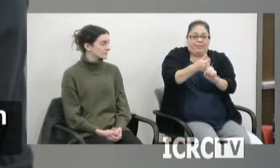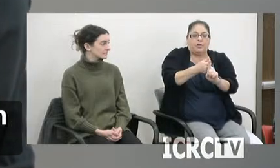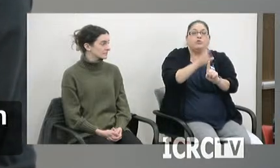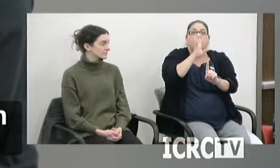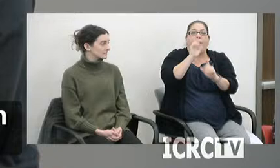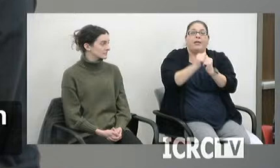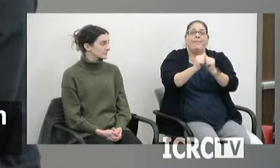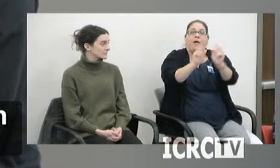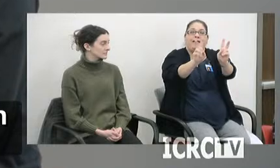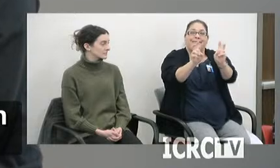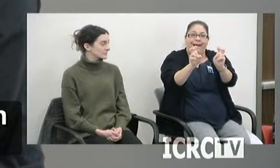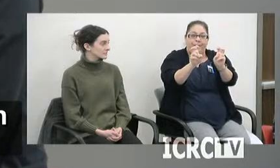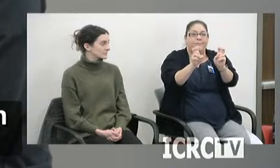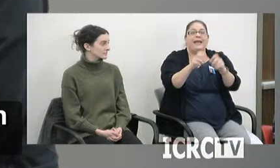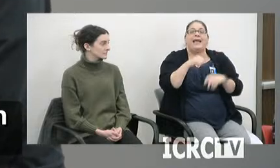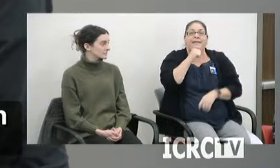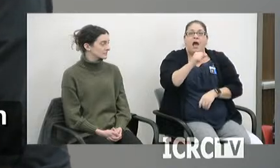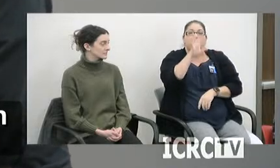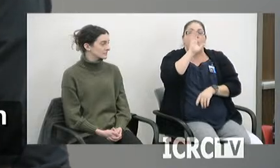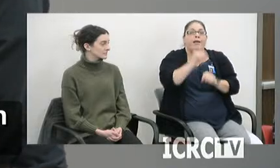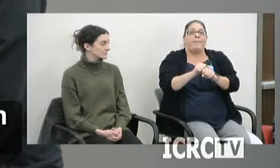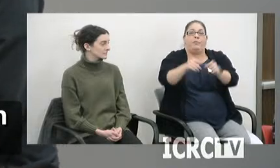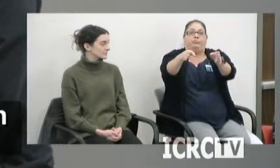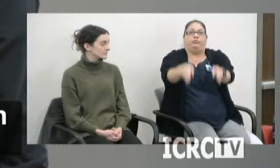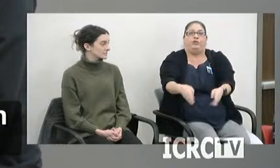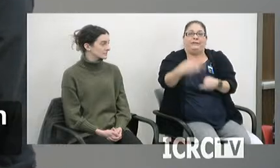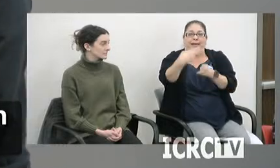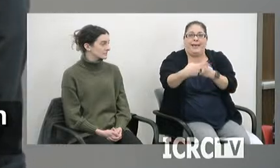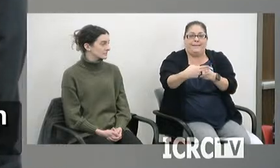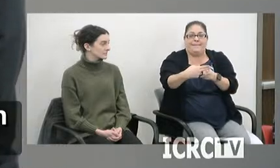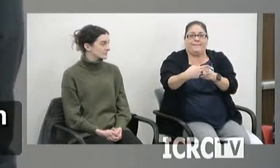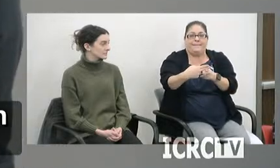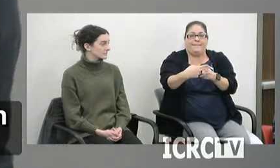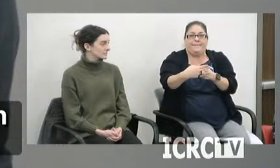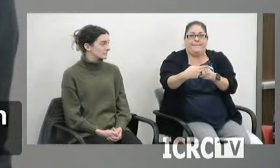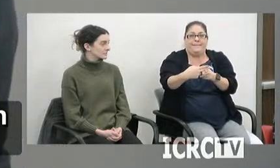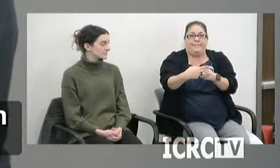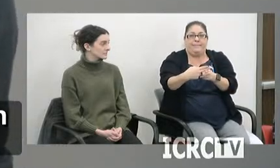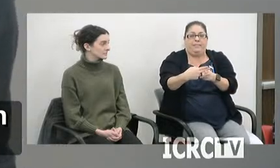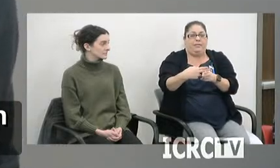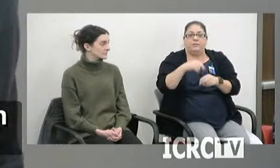topics and not any individuals. So rather than talking about